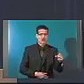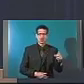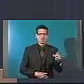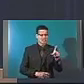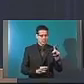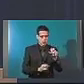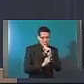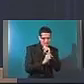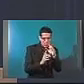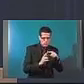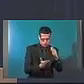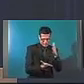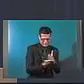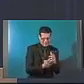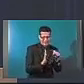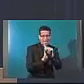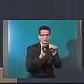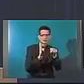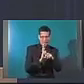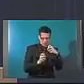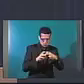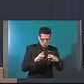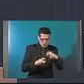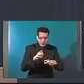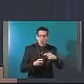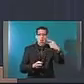stop the state's budget mess, as if doing nothing is a